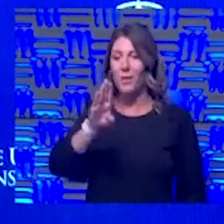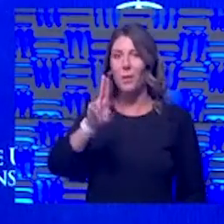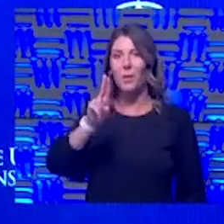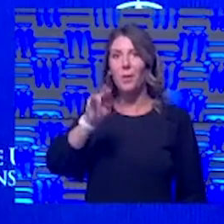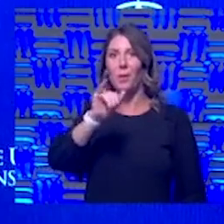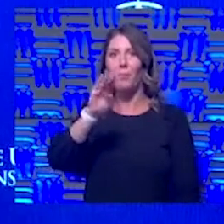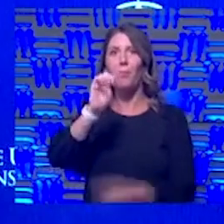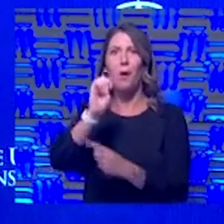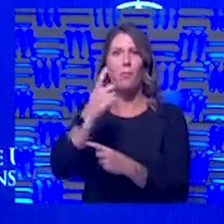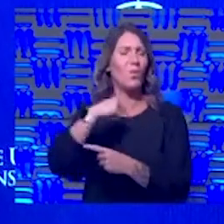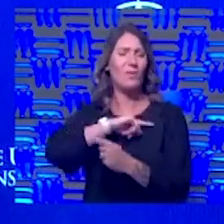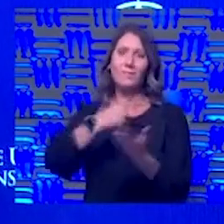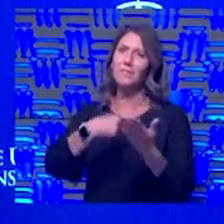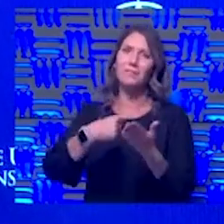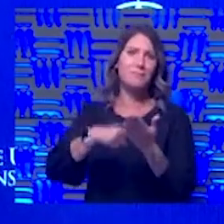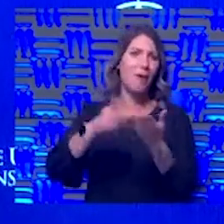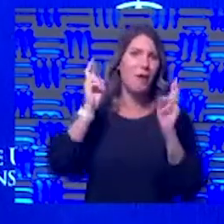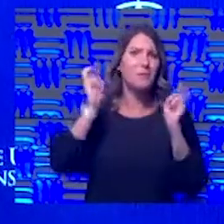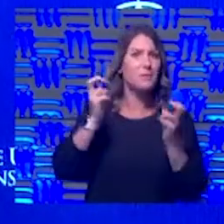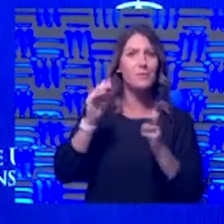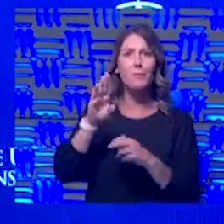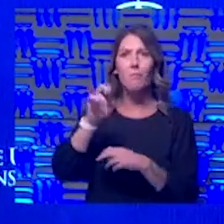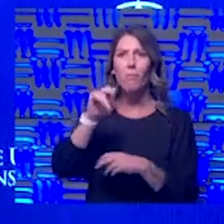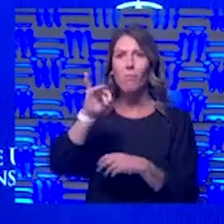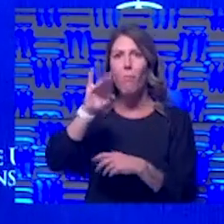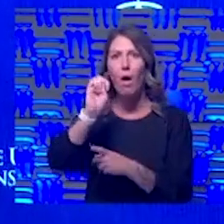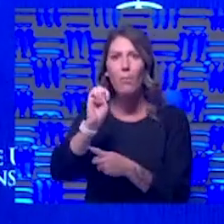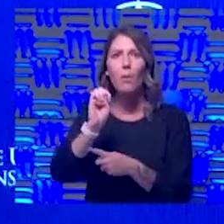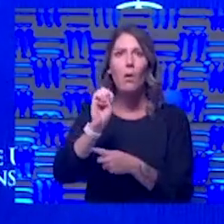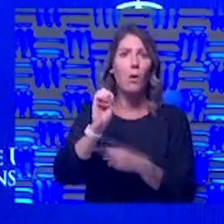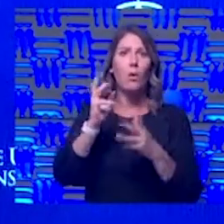your bubble goes with you everywhere, right? So the people you're around, you